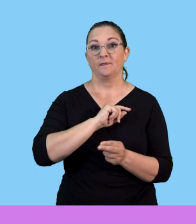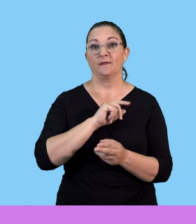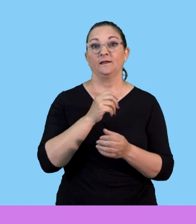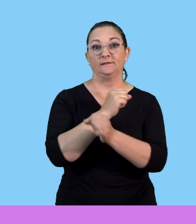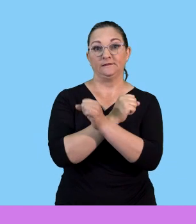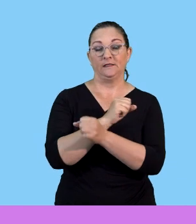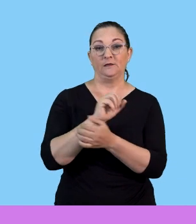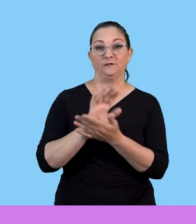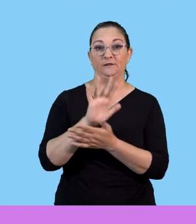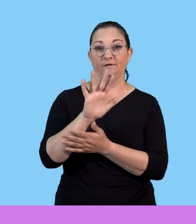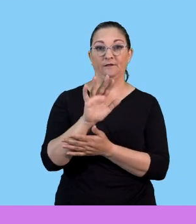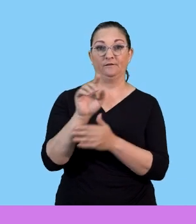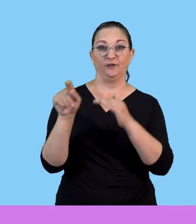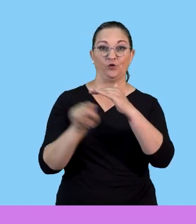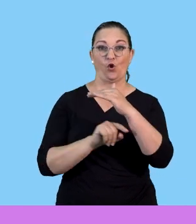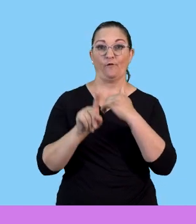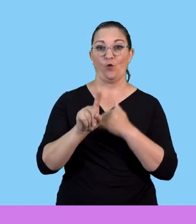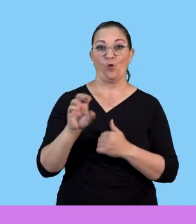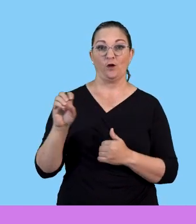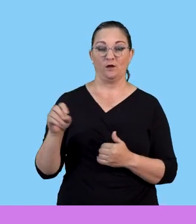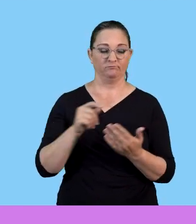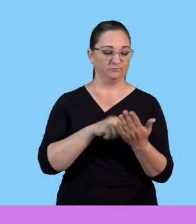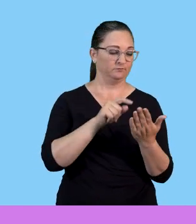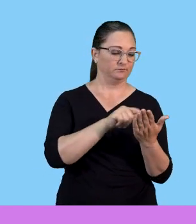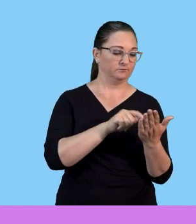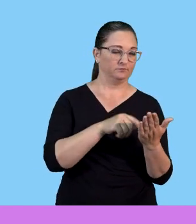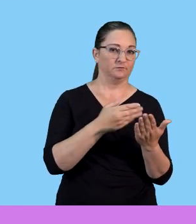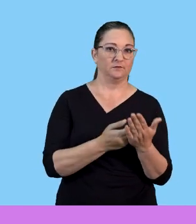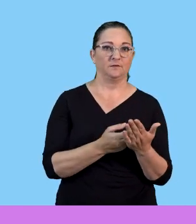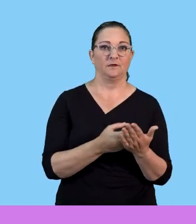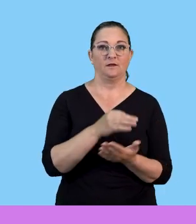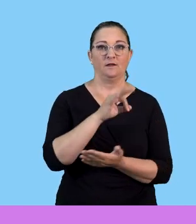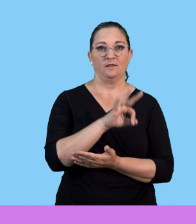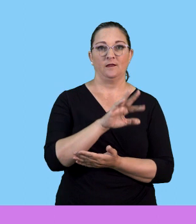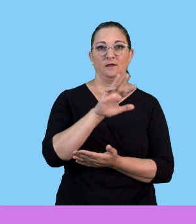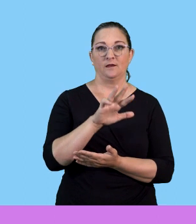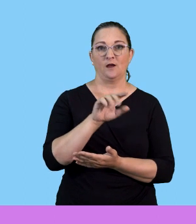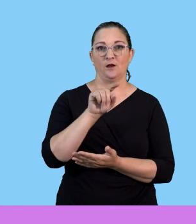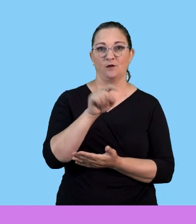15 over 100. Let's check it in our calculators.